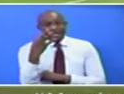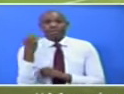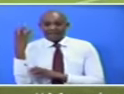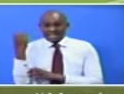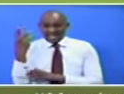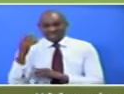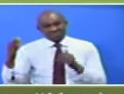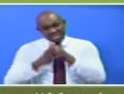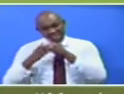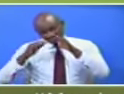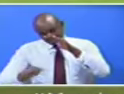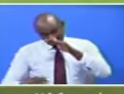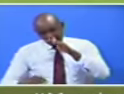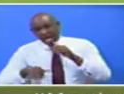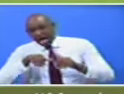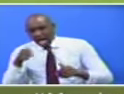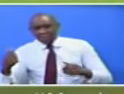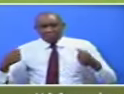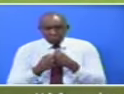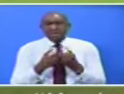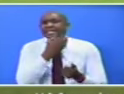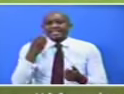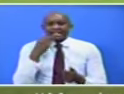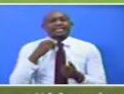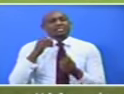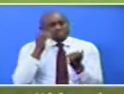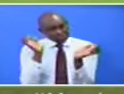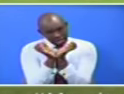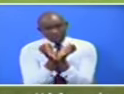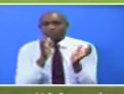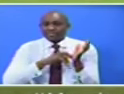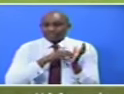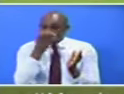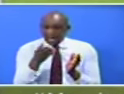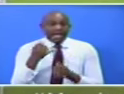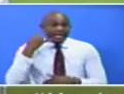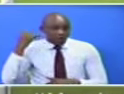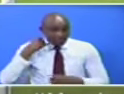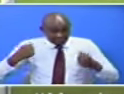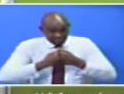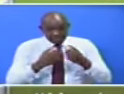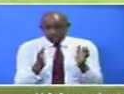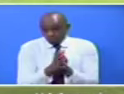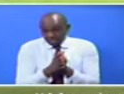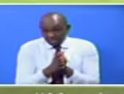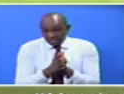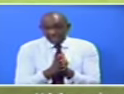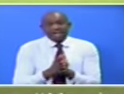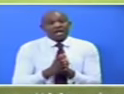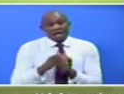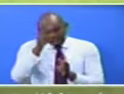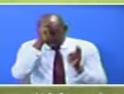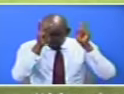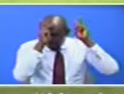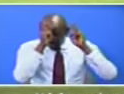ninth. In another match played at the Kenyatta Stadium in Machakos, Nakumat played to a barren draw with Kakamega